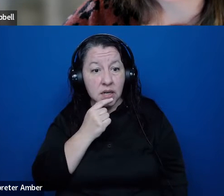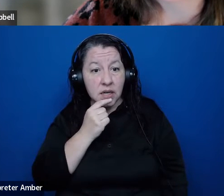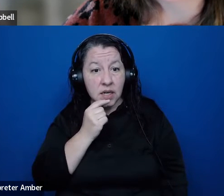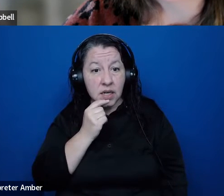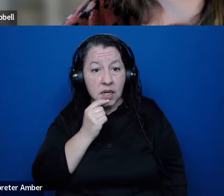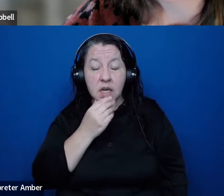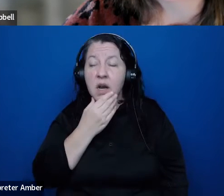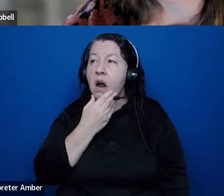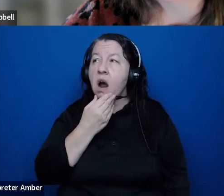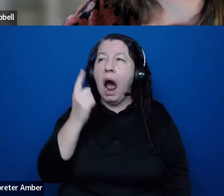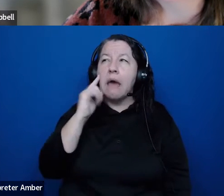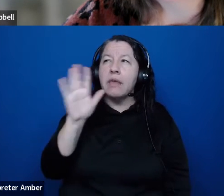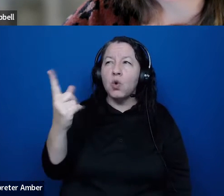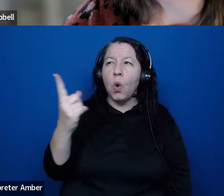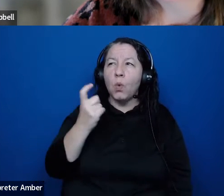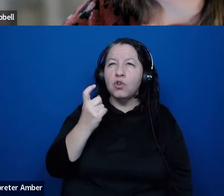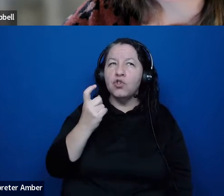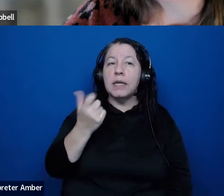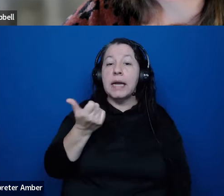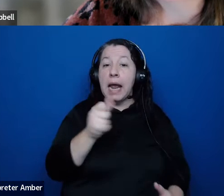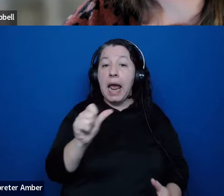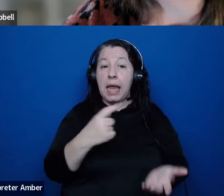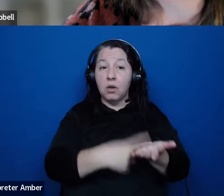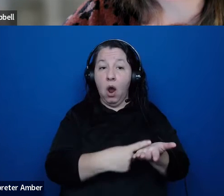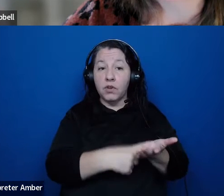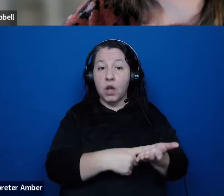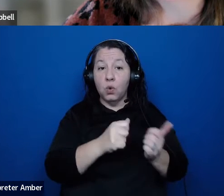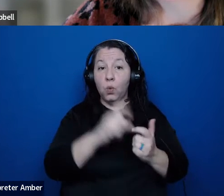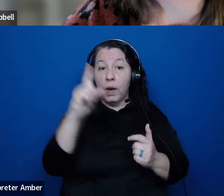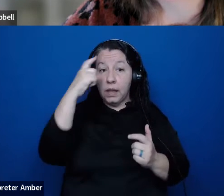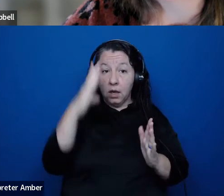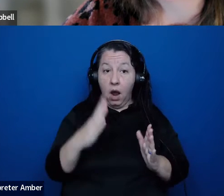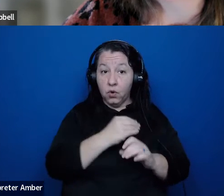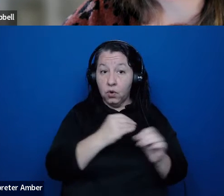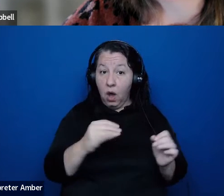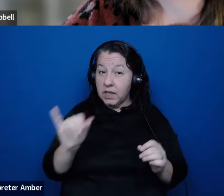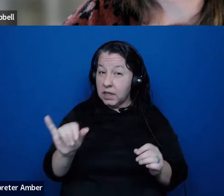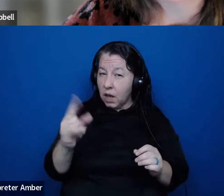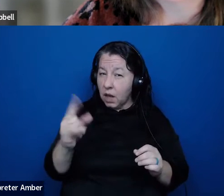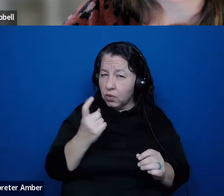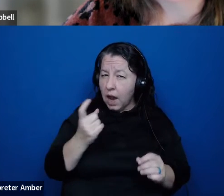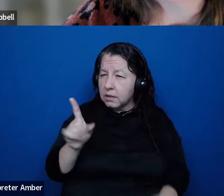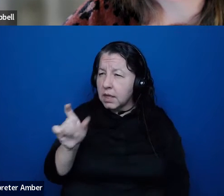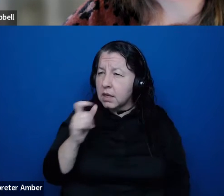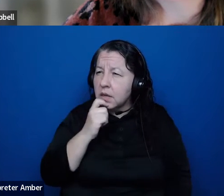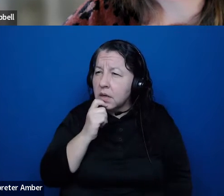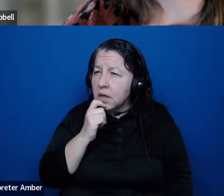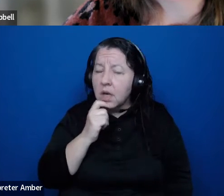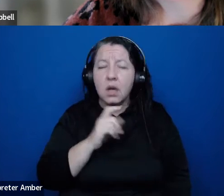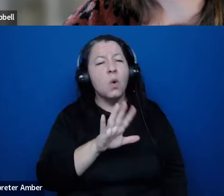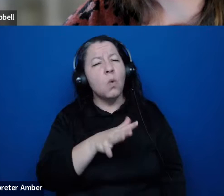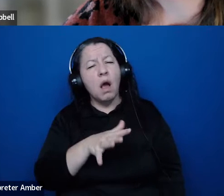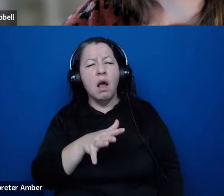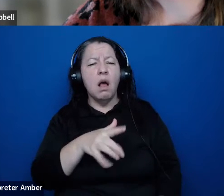So I think the question was, has there been conversations with the governor's office? Is that what you asked? Well,